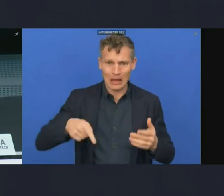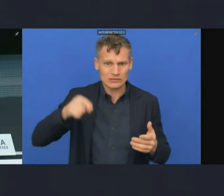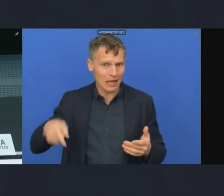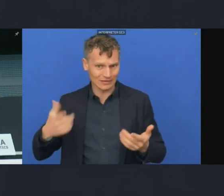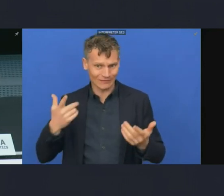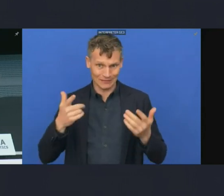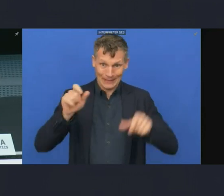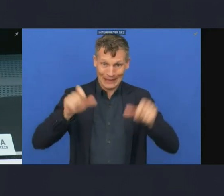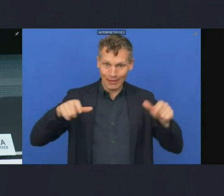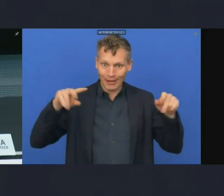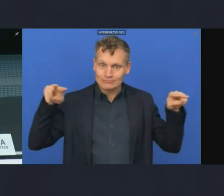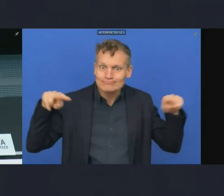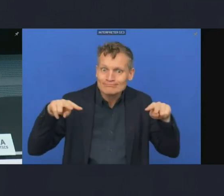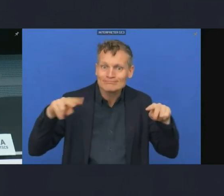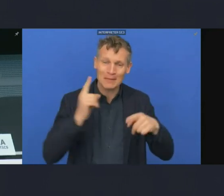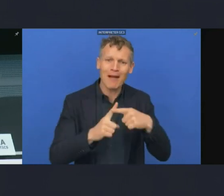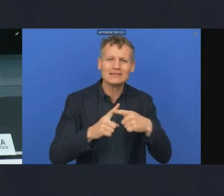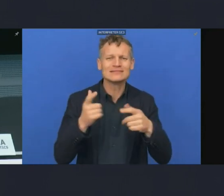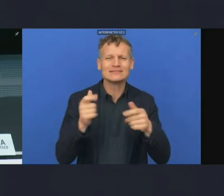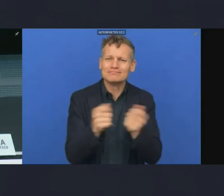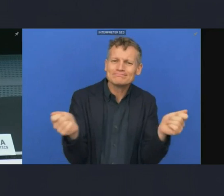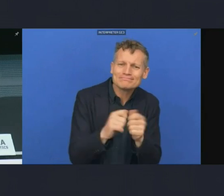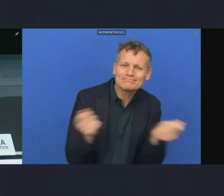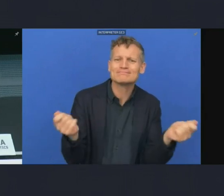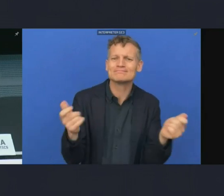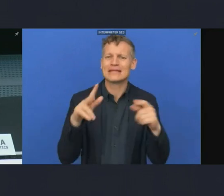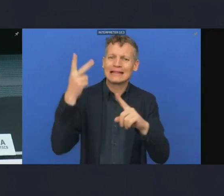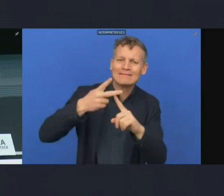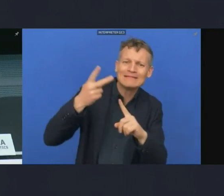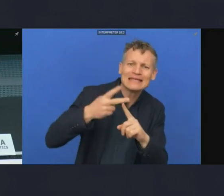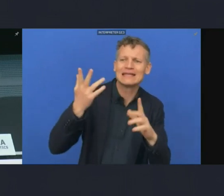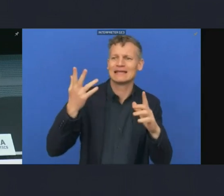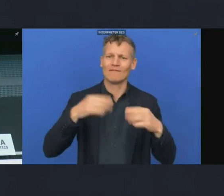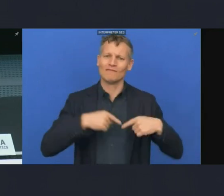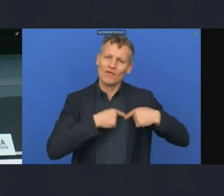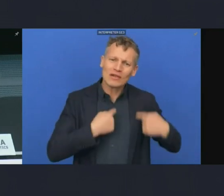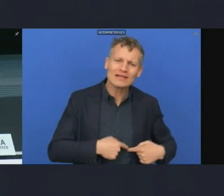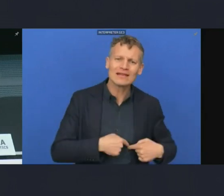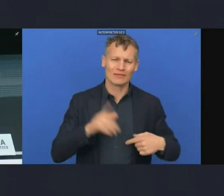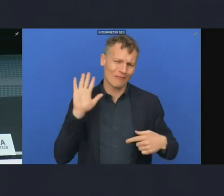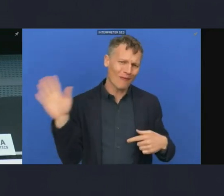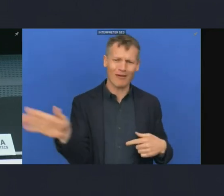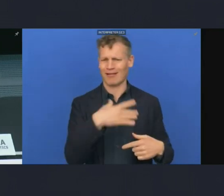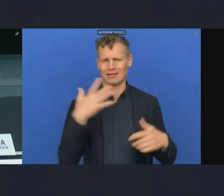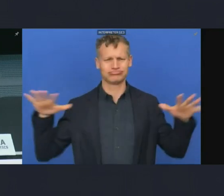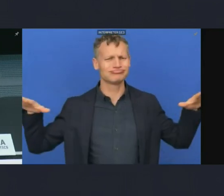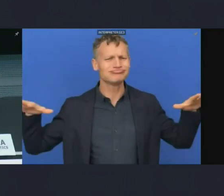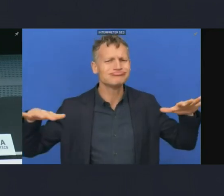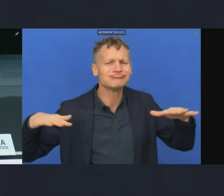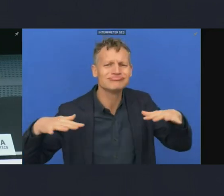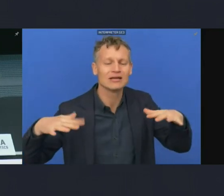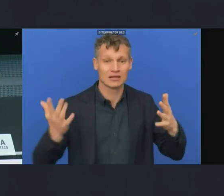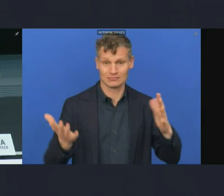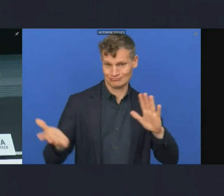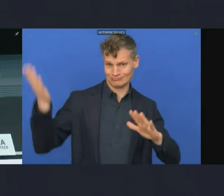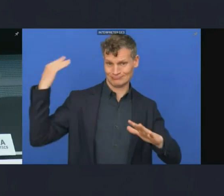of journalists and volunteers. We were, at that time, we started already the organization of the